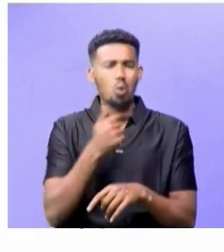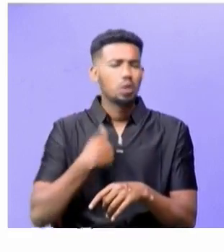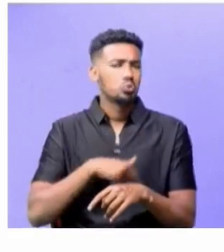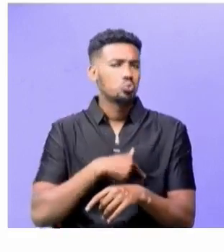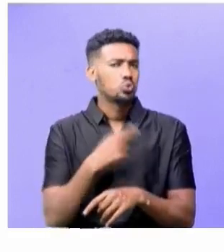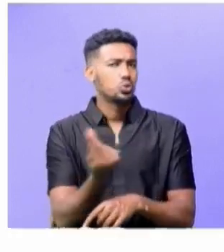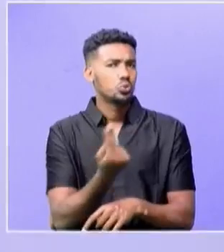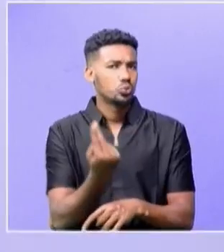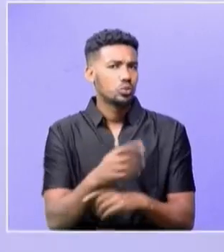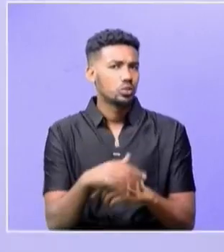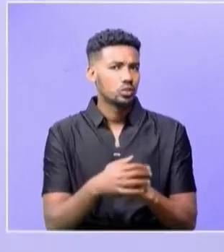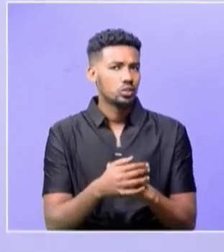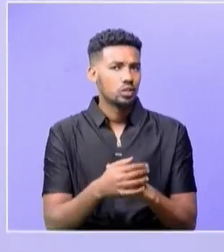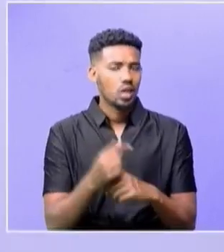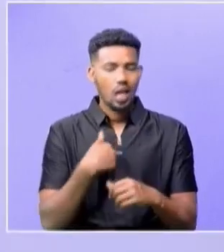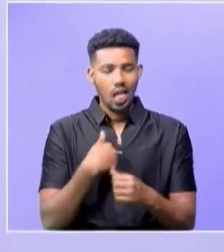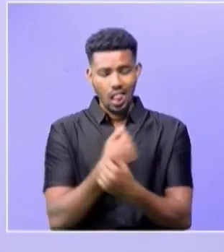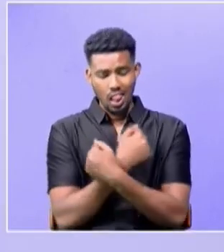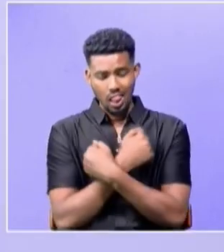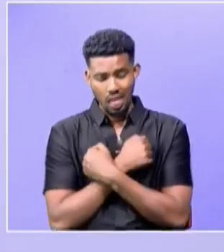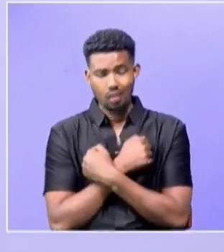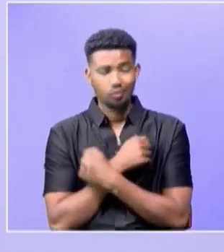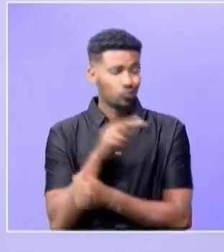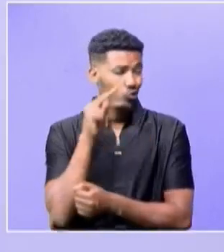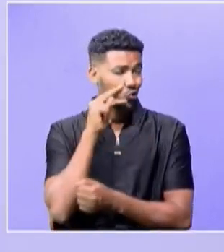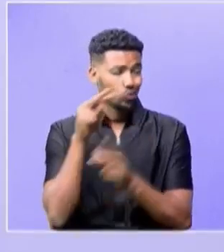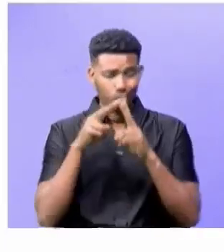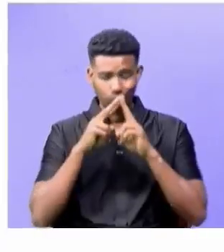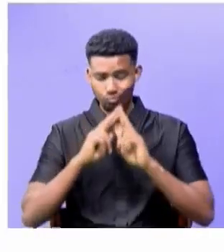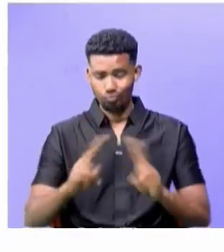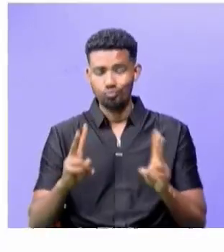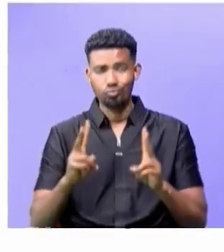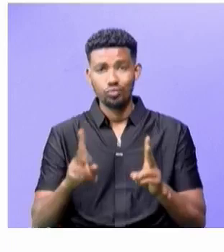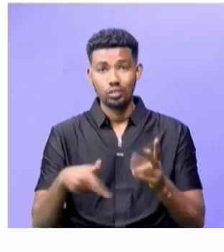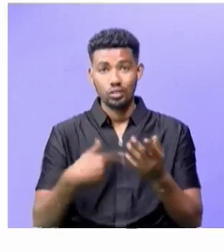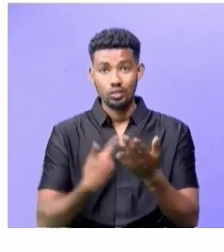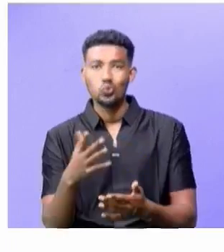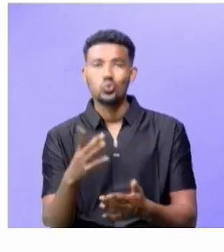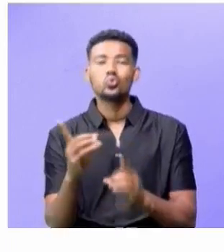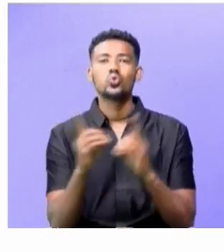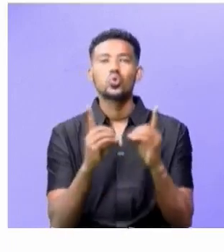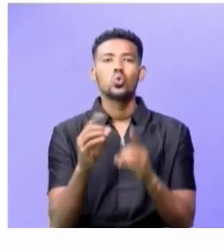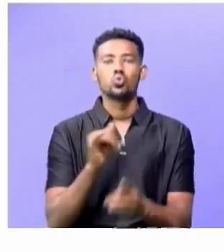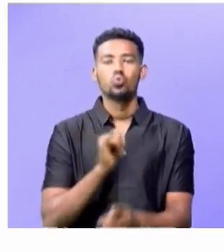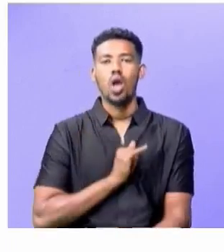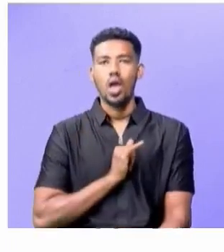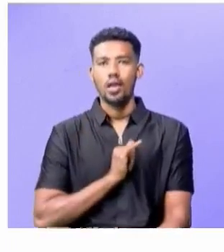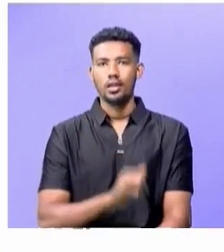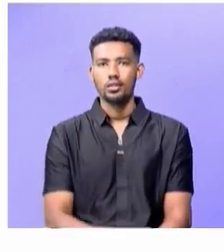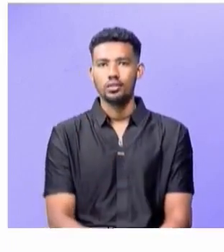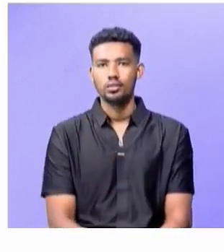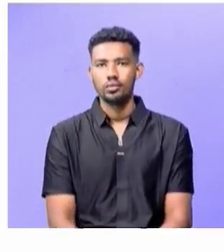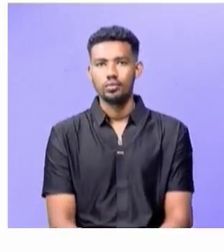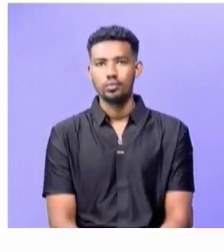It means I love chocolate very much. We can say here, I love